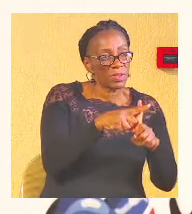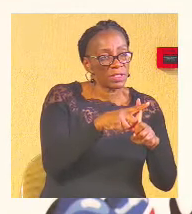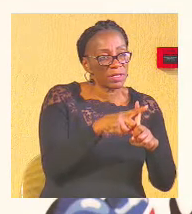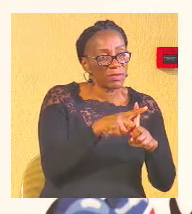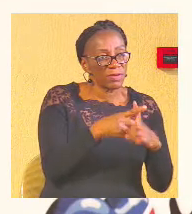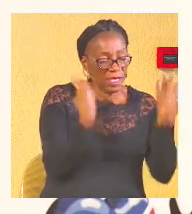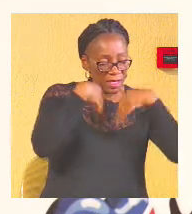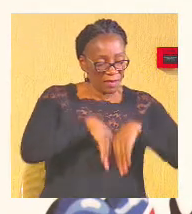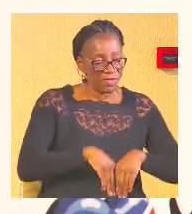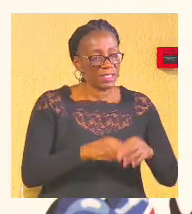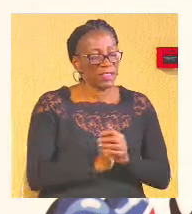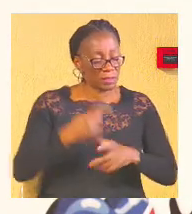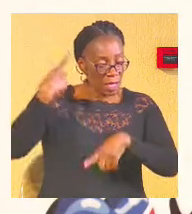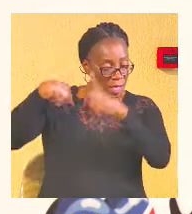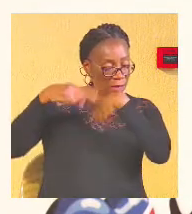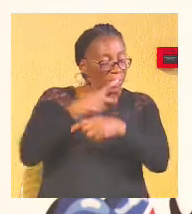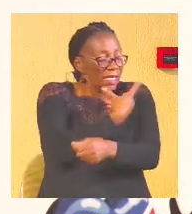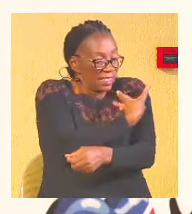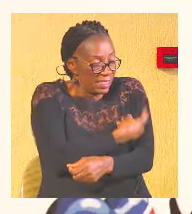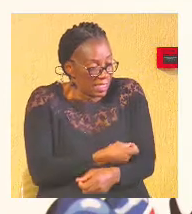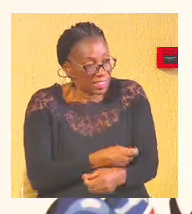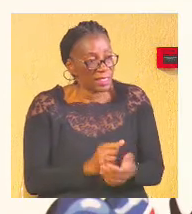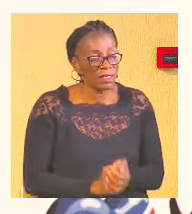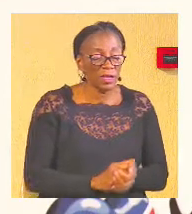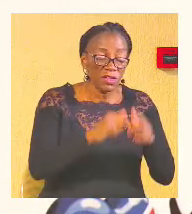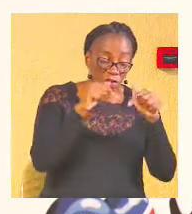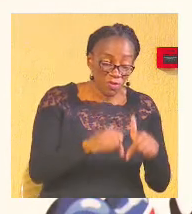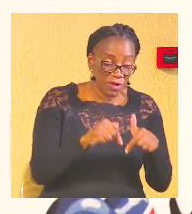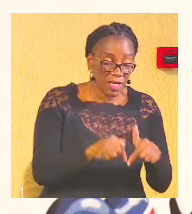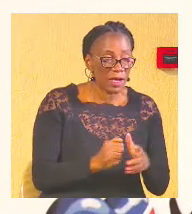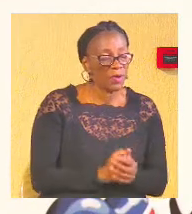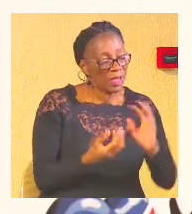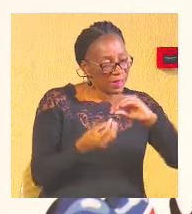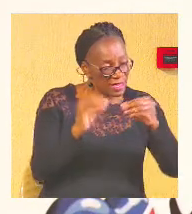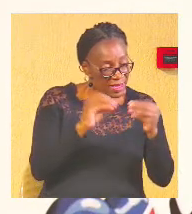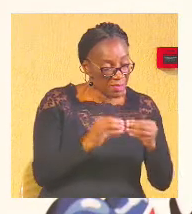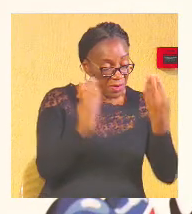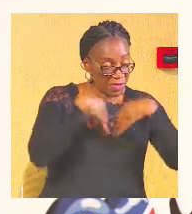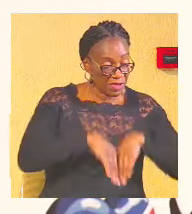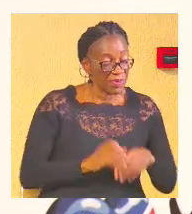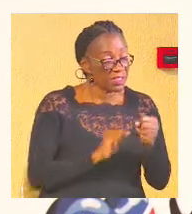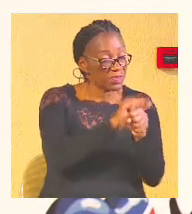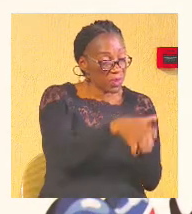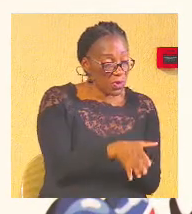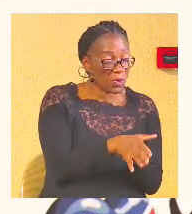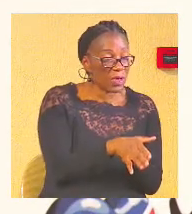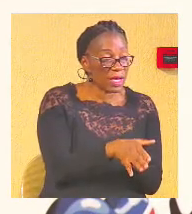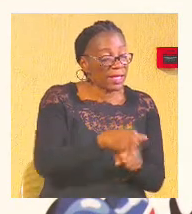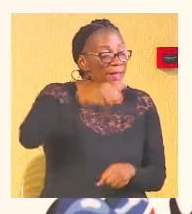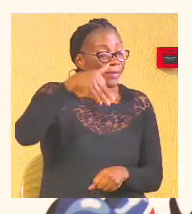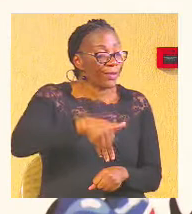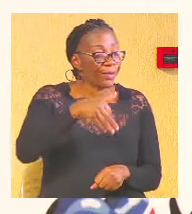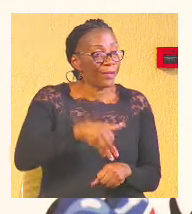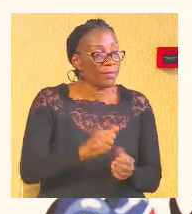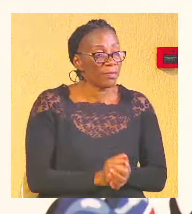retested. So for now, we stand at 16 cases positive, and we are